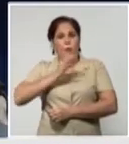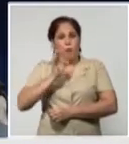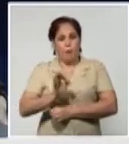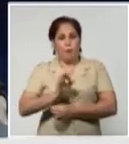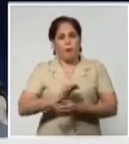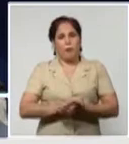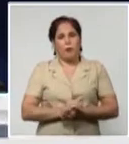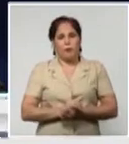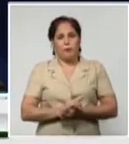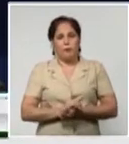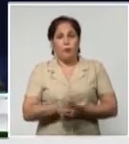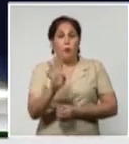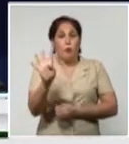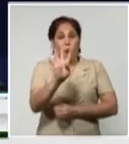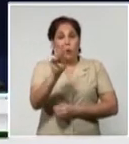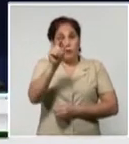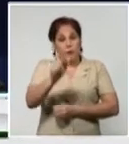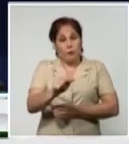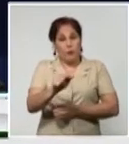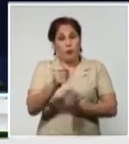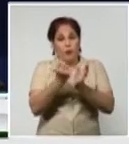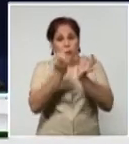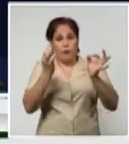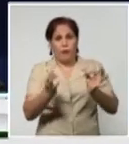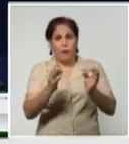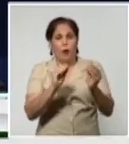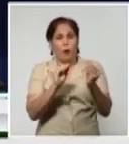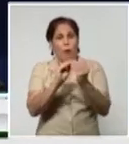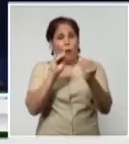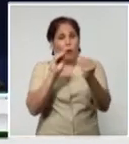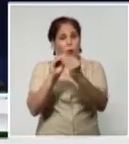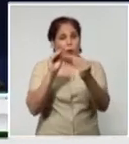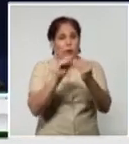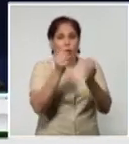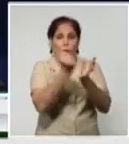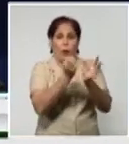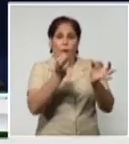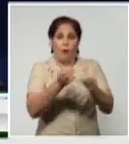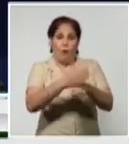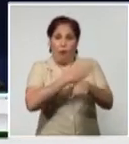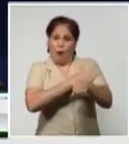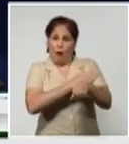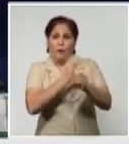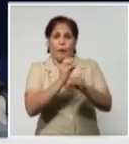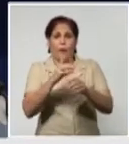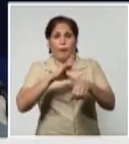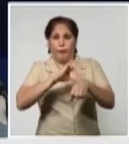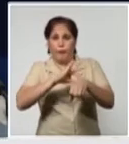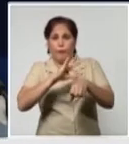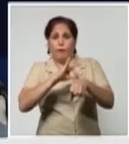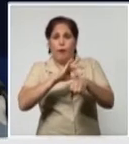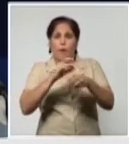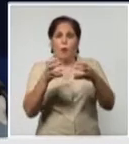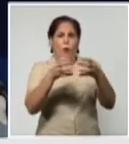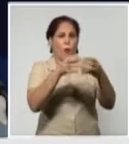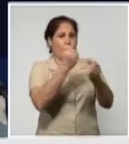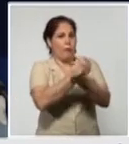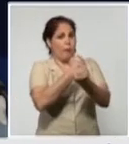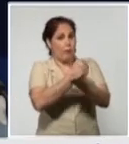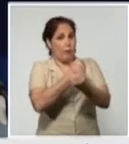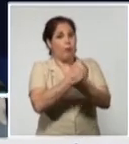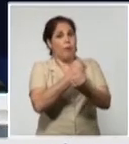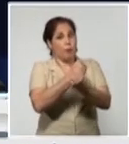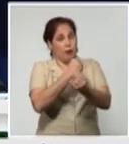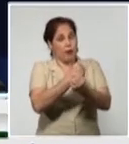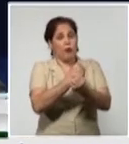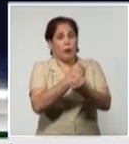is a very important risk group, and this is the reason why these people are isolated and